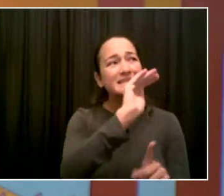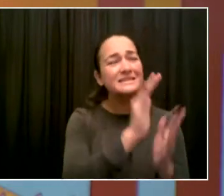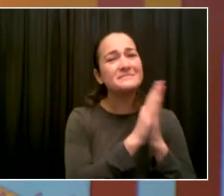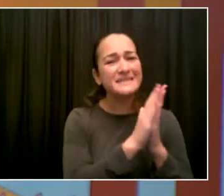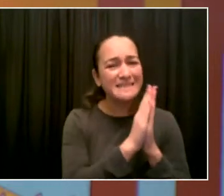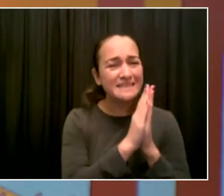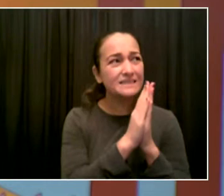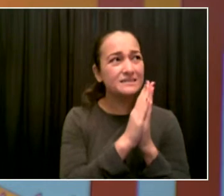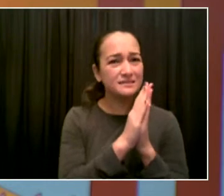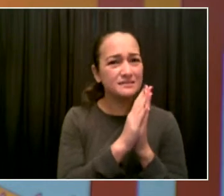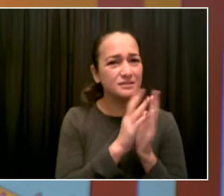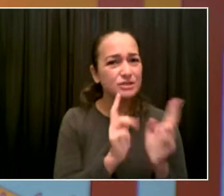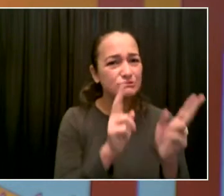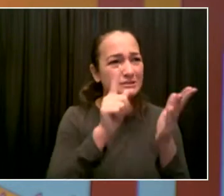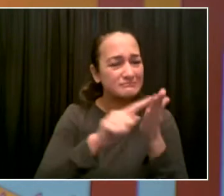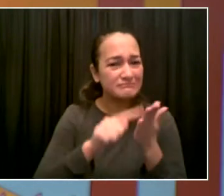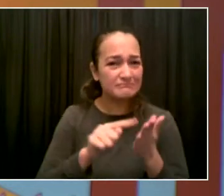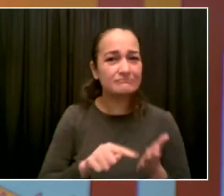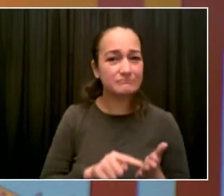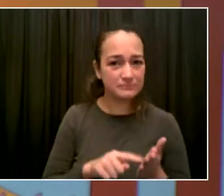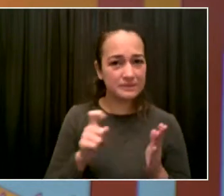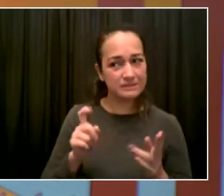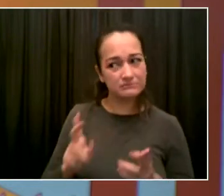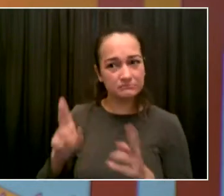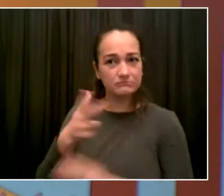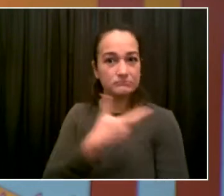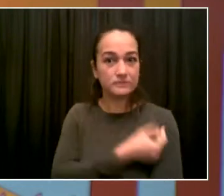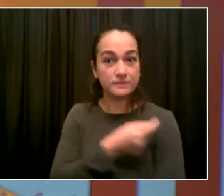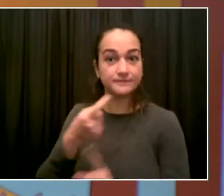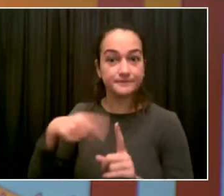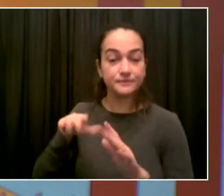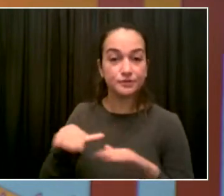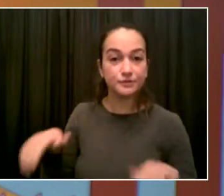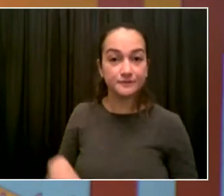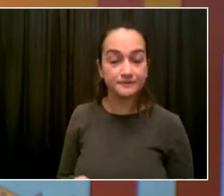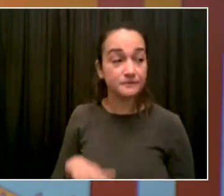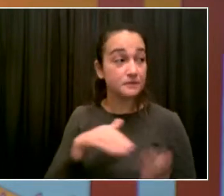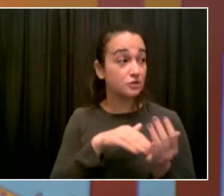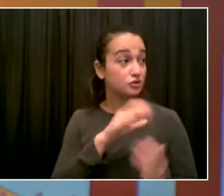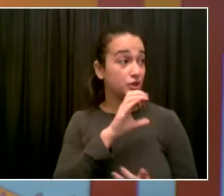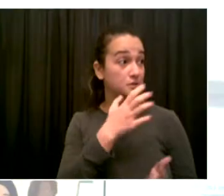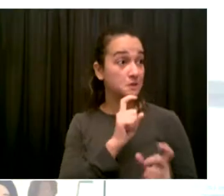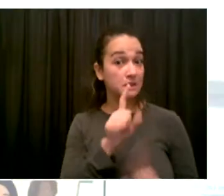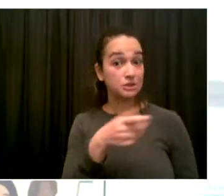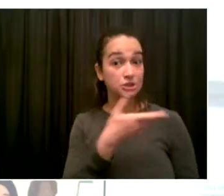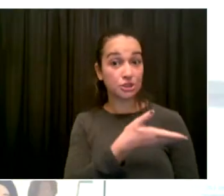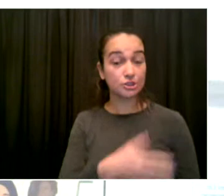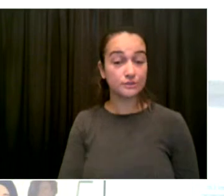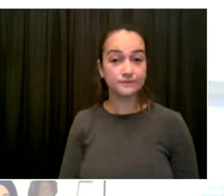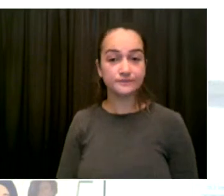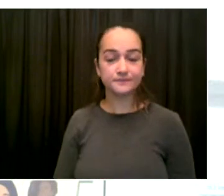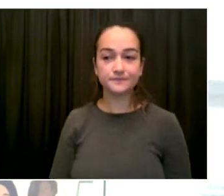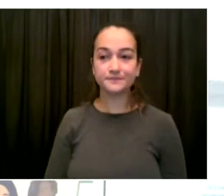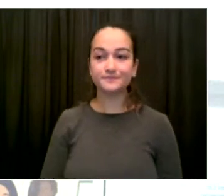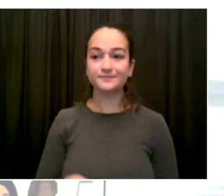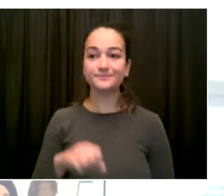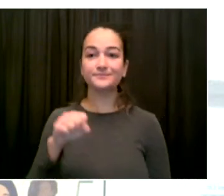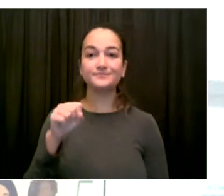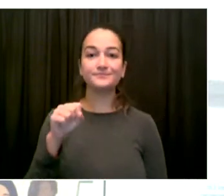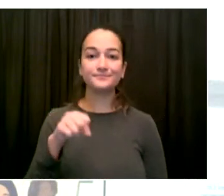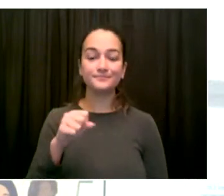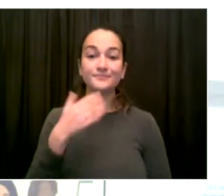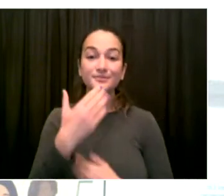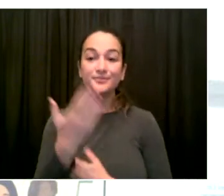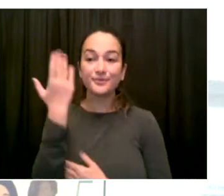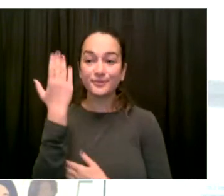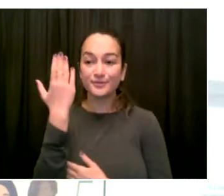Thank you, sir. And thanks, Andrew, for this question. What we heard this morning is certainly good news. It's very promising